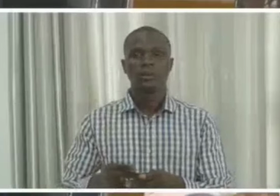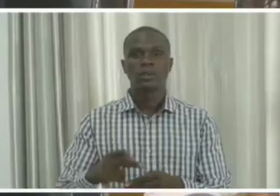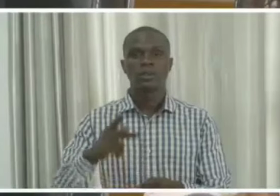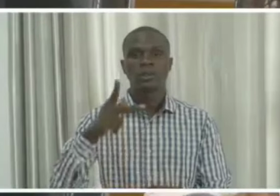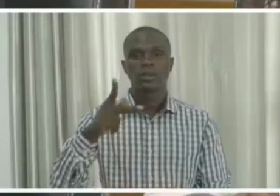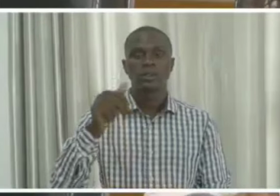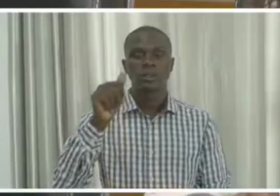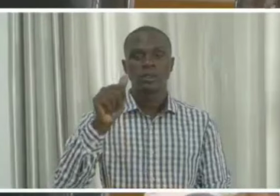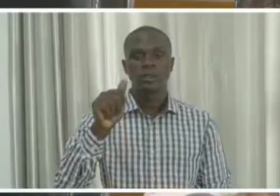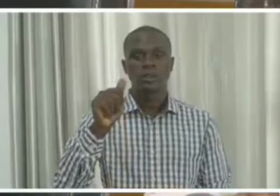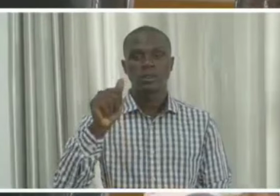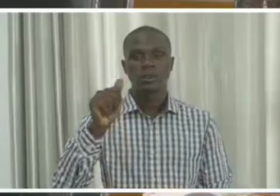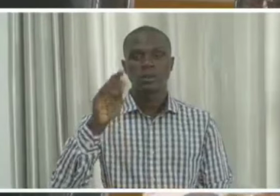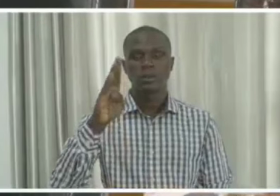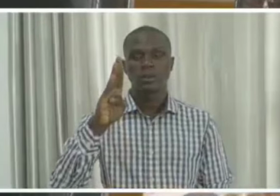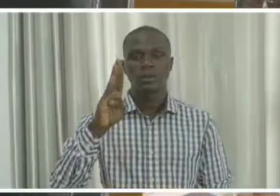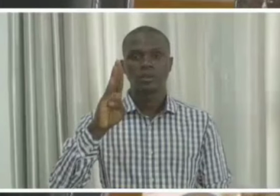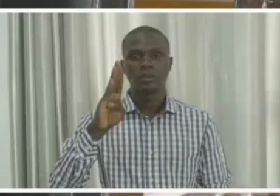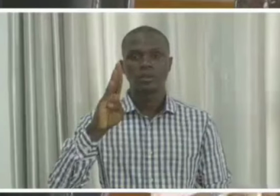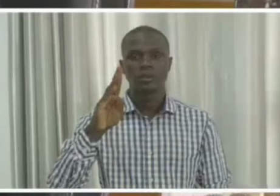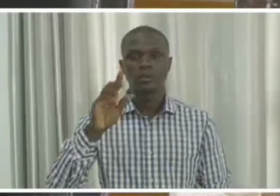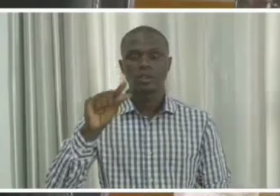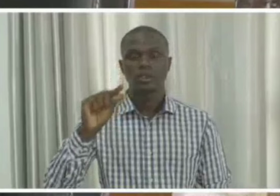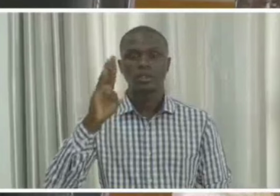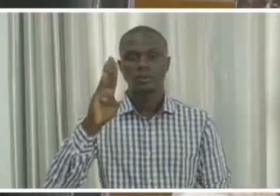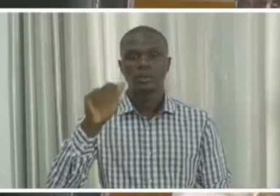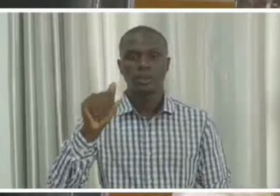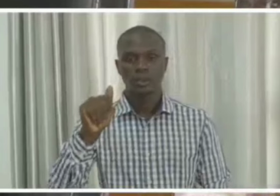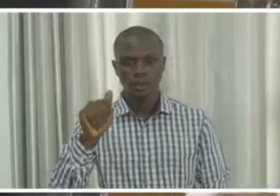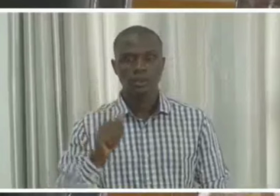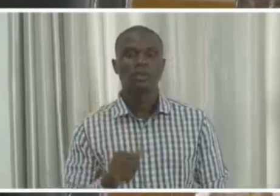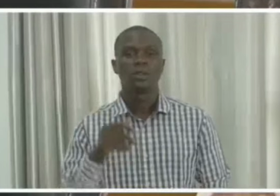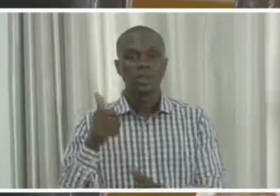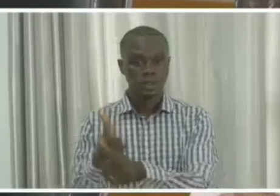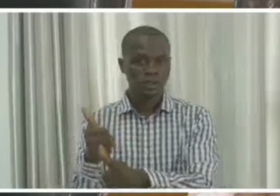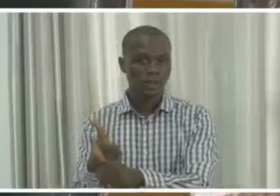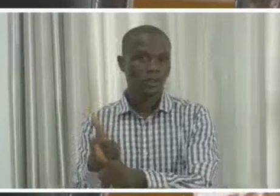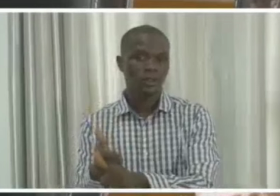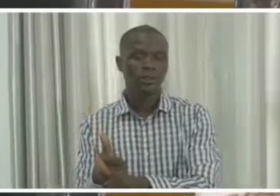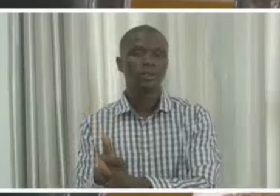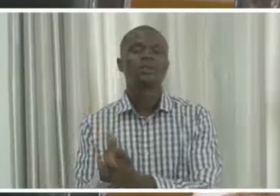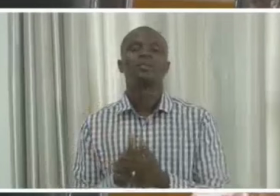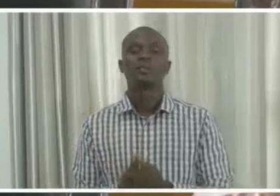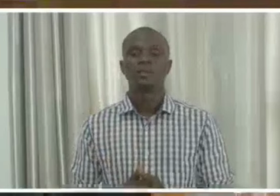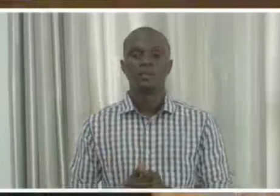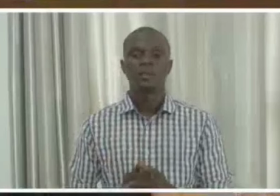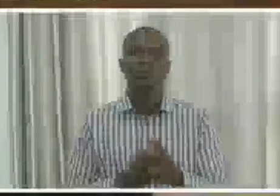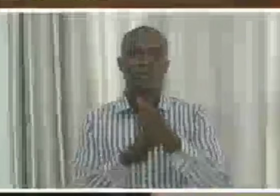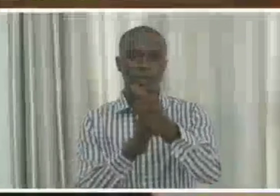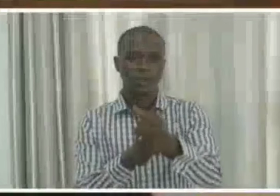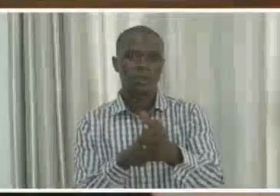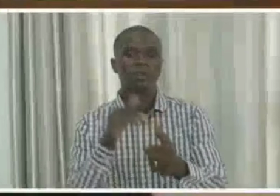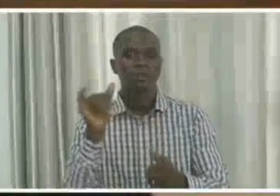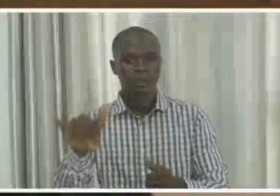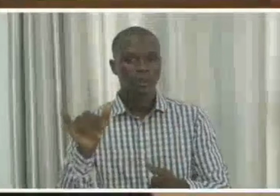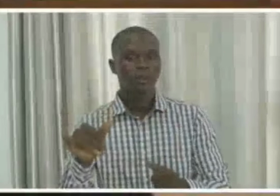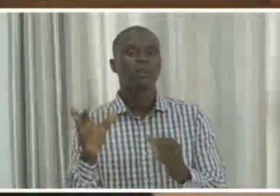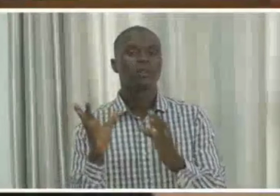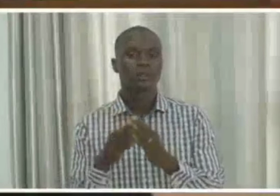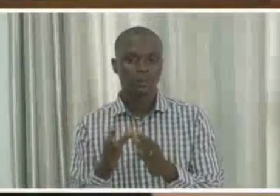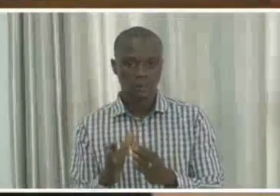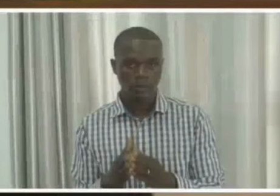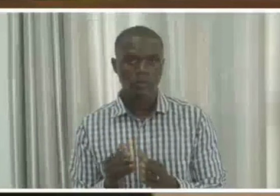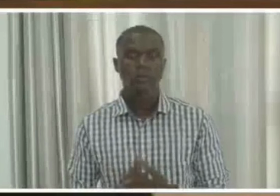points for the country for COP. Means any communication, anything for do with COP, 9 days before for the country, 9 days do